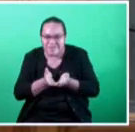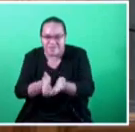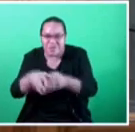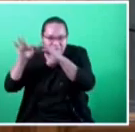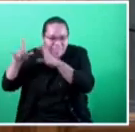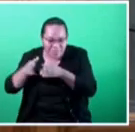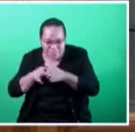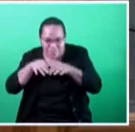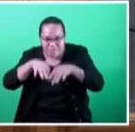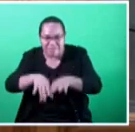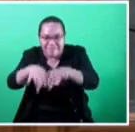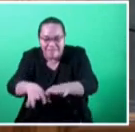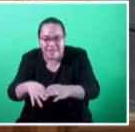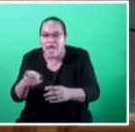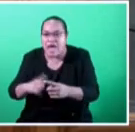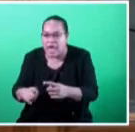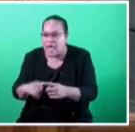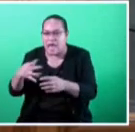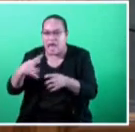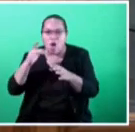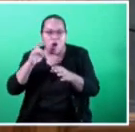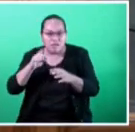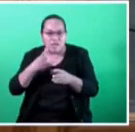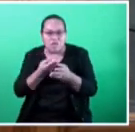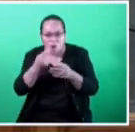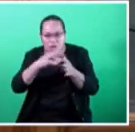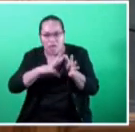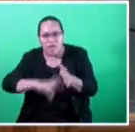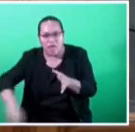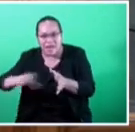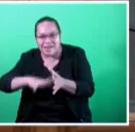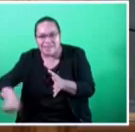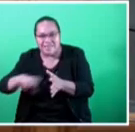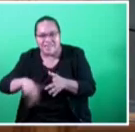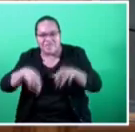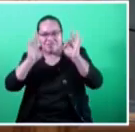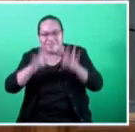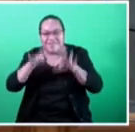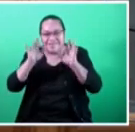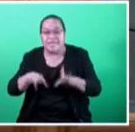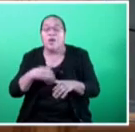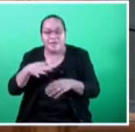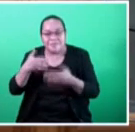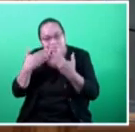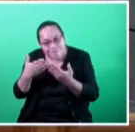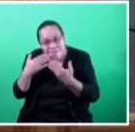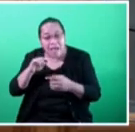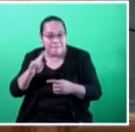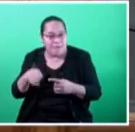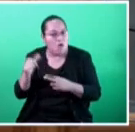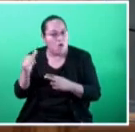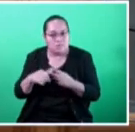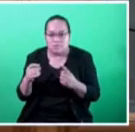erosions. Honourable Speaker, while we kindly acknowledge the commitment of Ministry of Waterways and Environment, it's